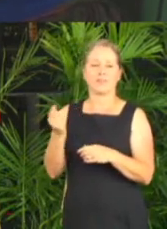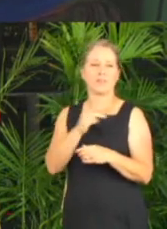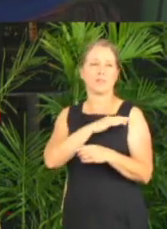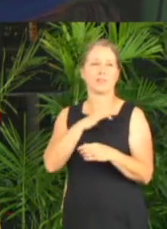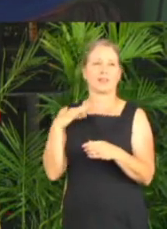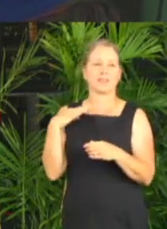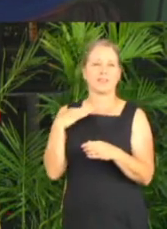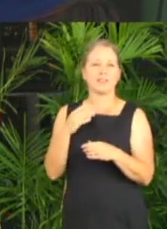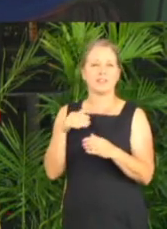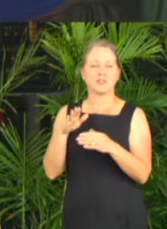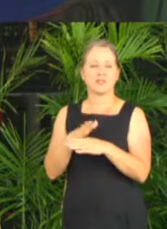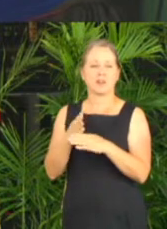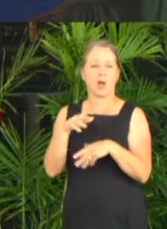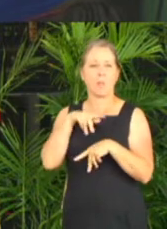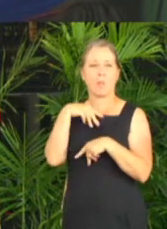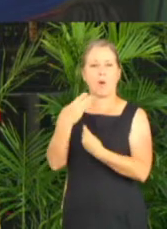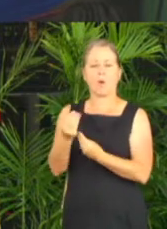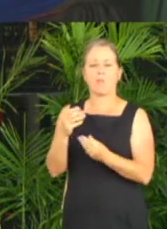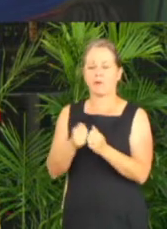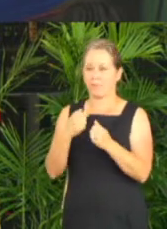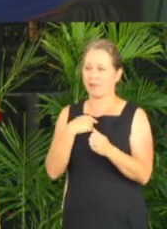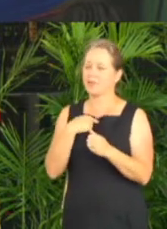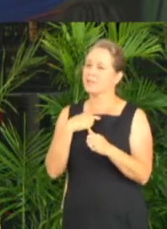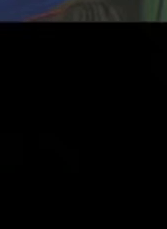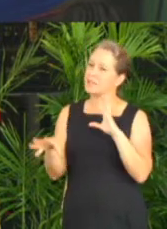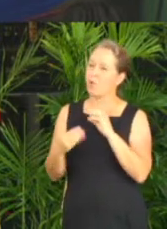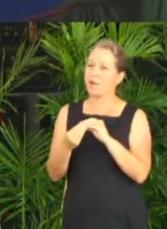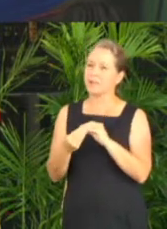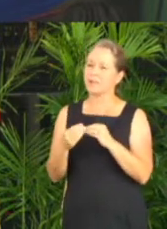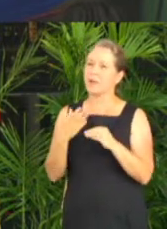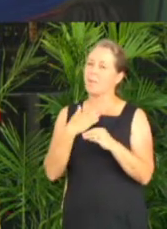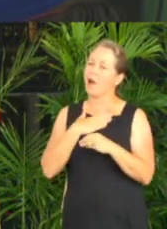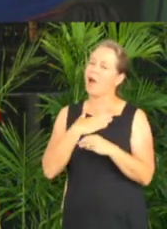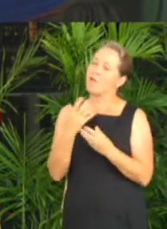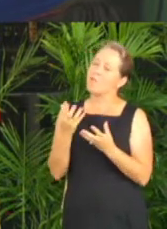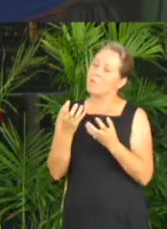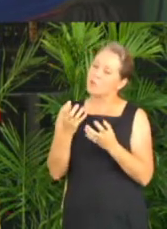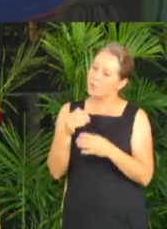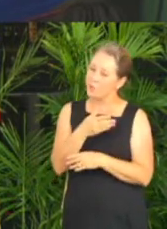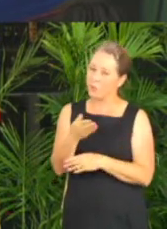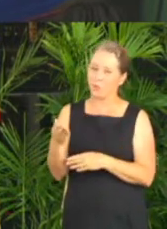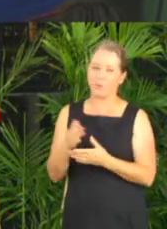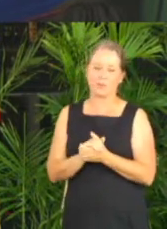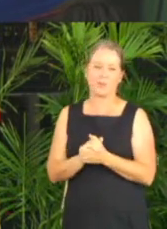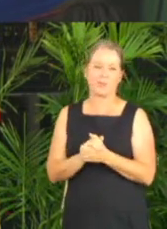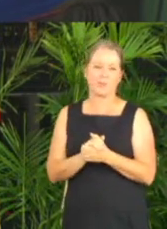poem with me that really summarizes my wish for you.